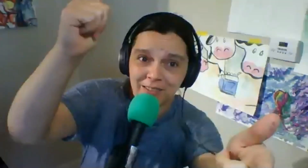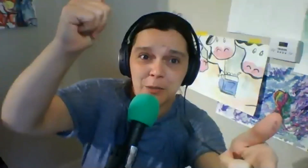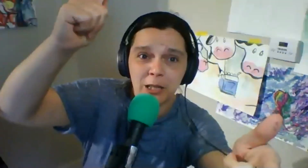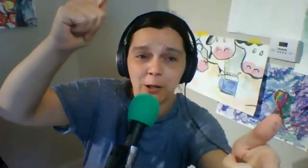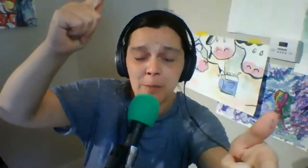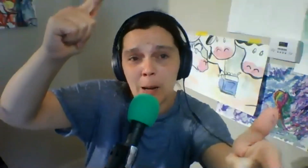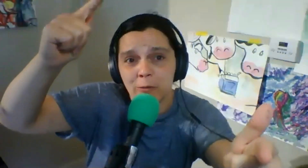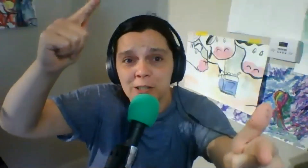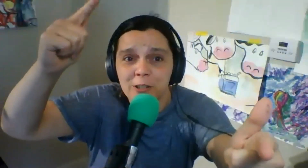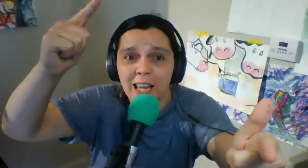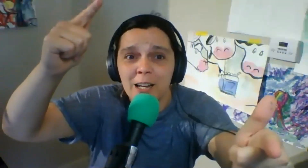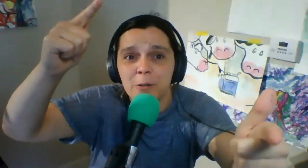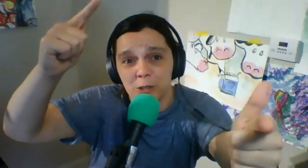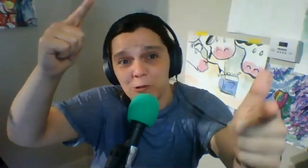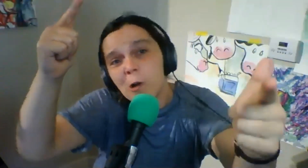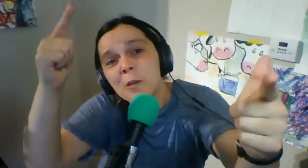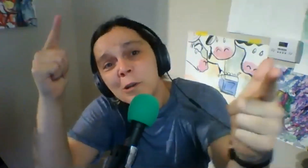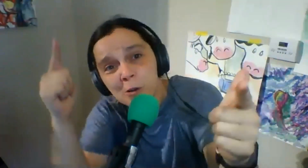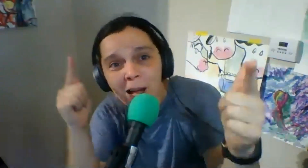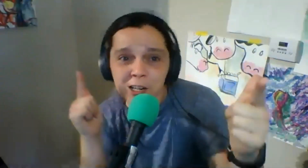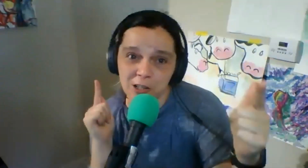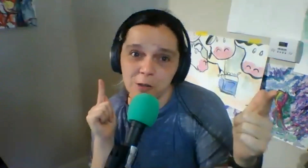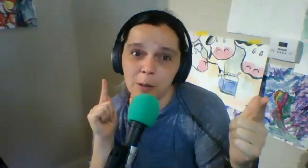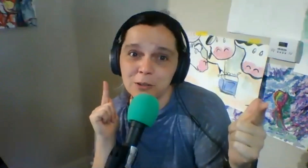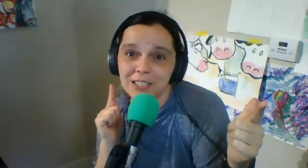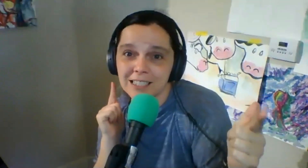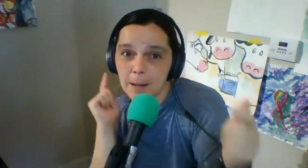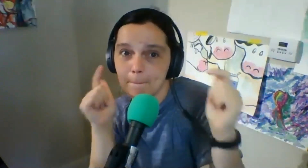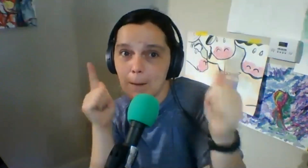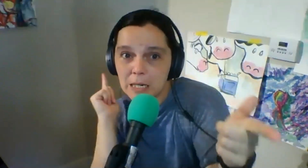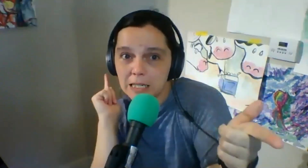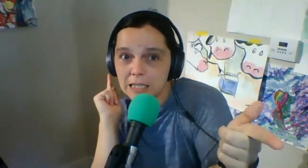Poppin', that's what your hip hop friends will say when you show them your new imagination bubbles.